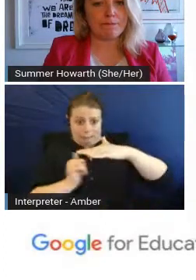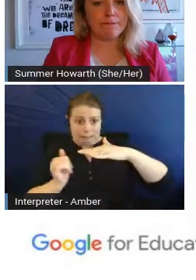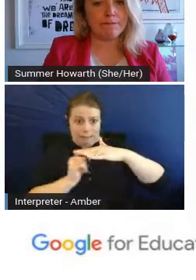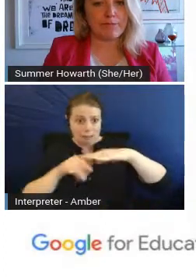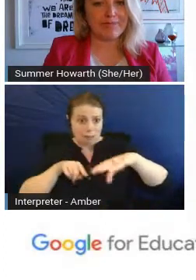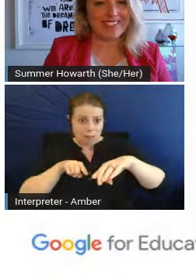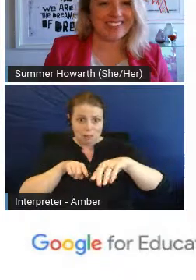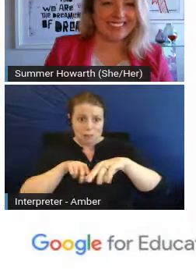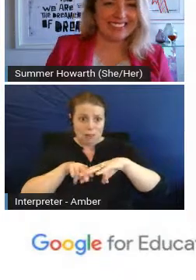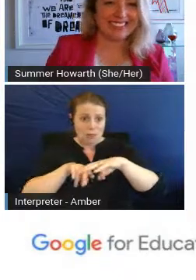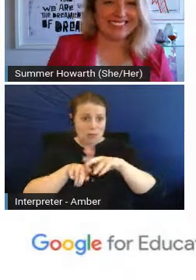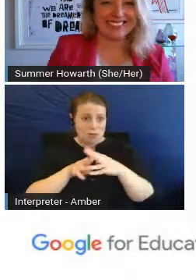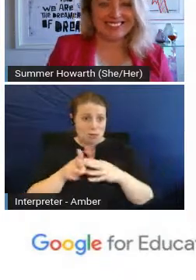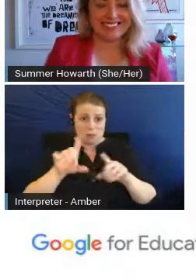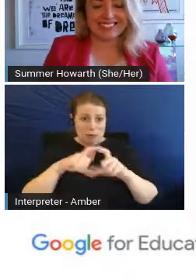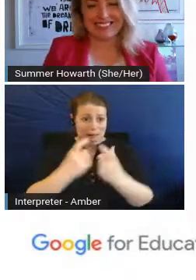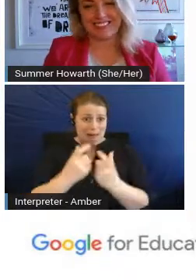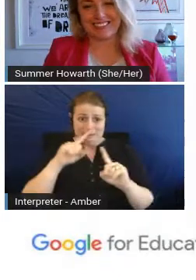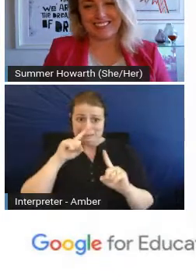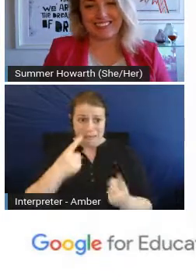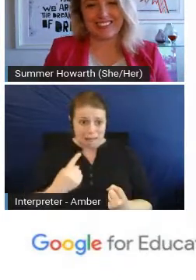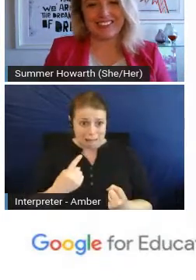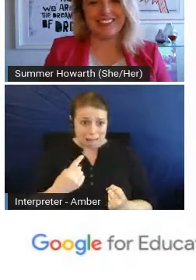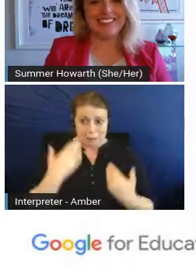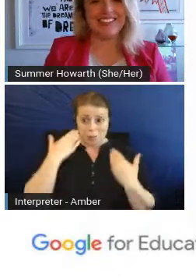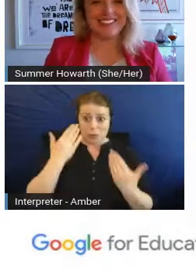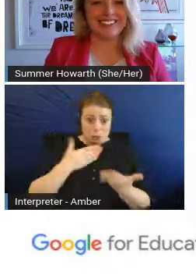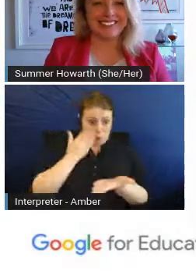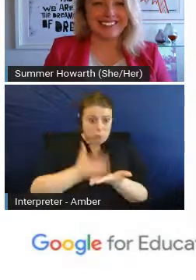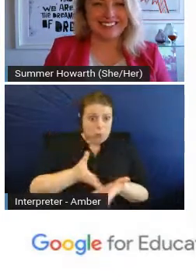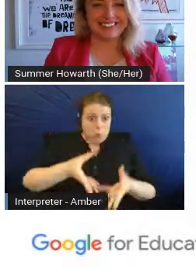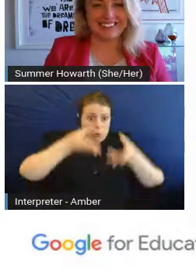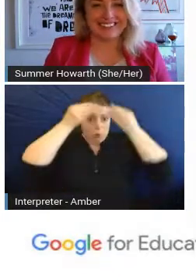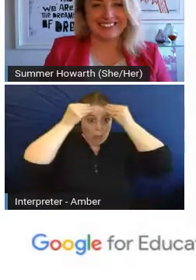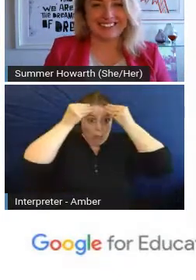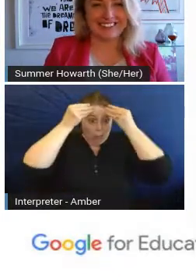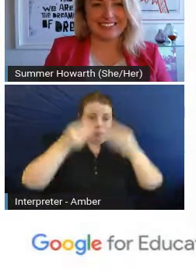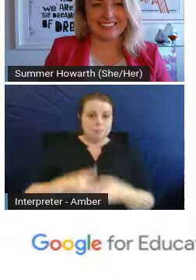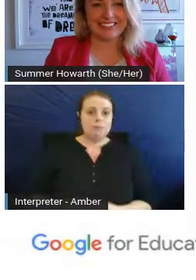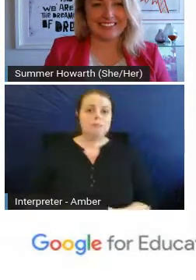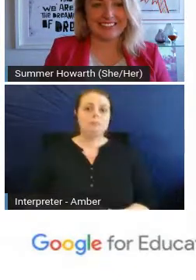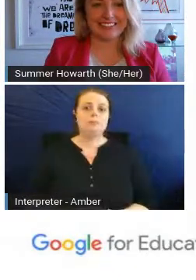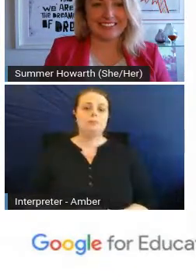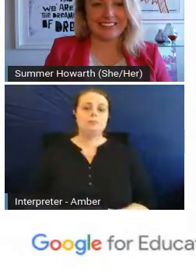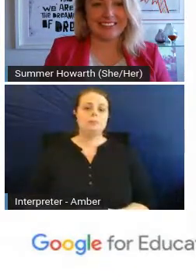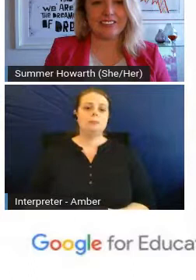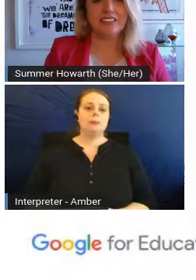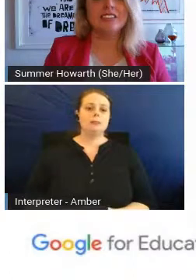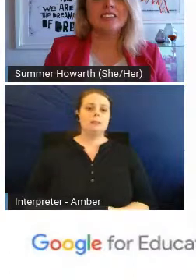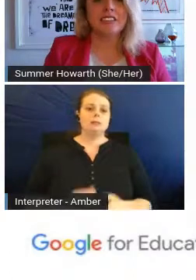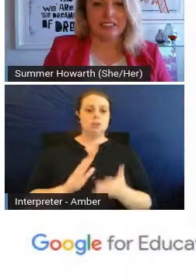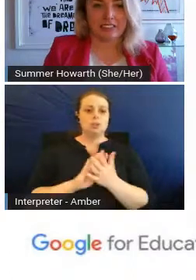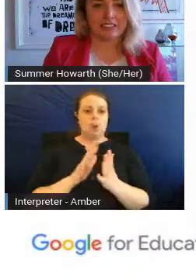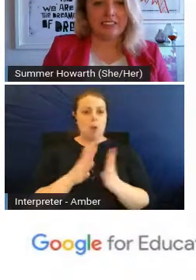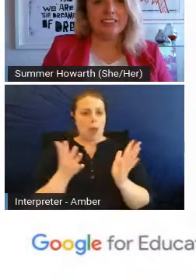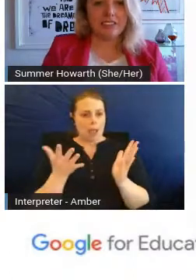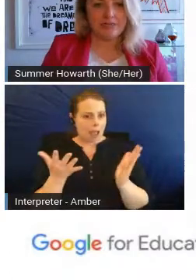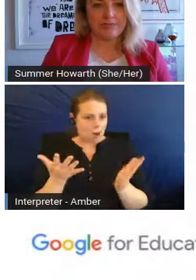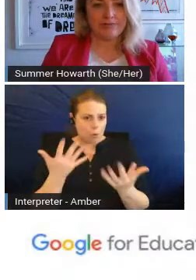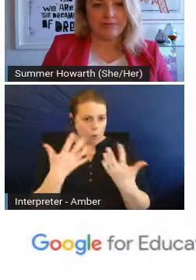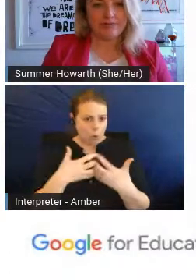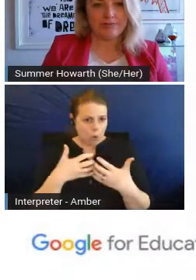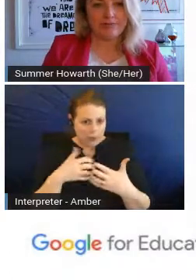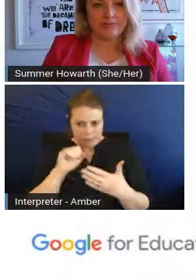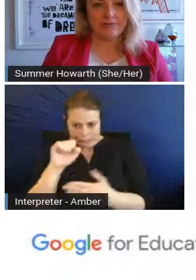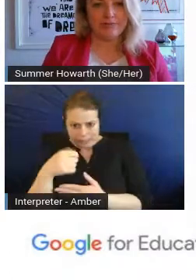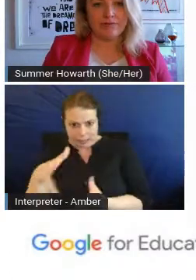very hard to see whether or not they have learned and deepen their understanding. So what are our proxies? And this demo